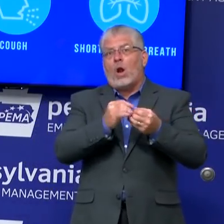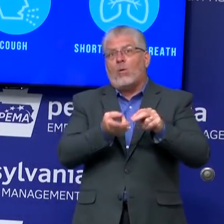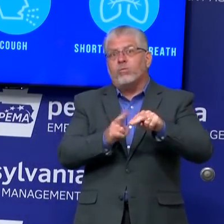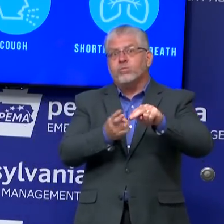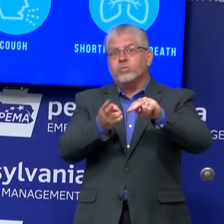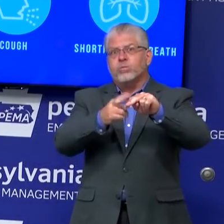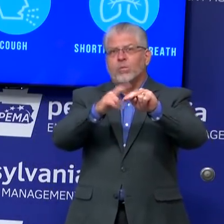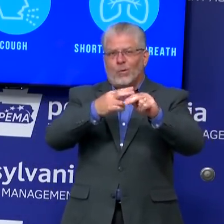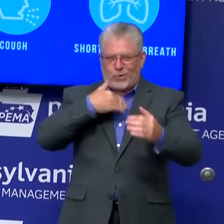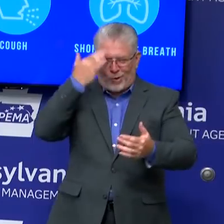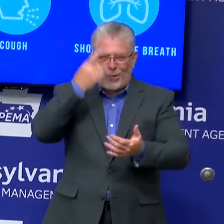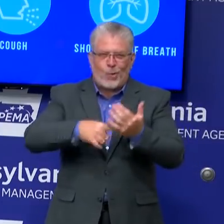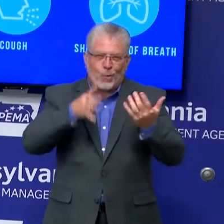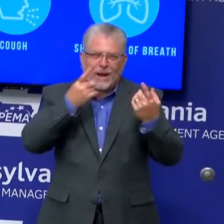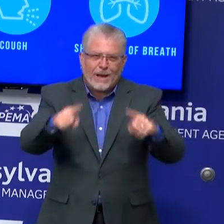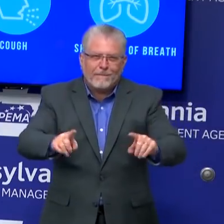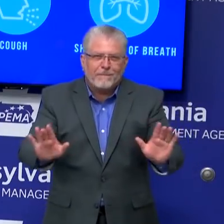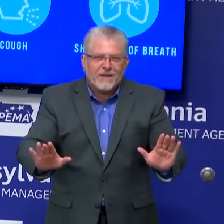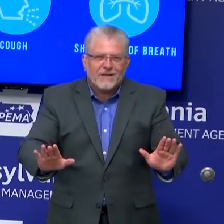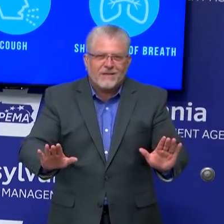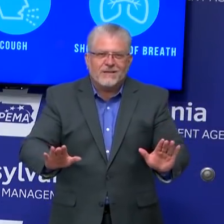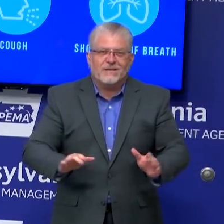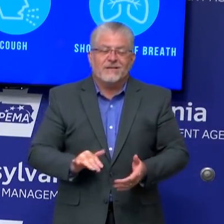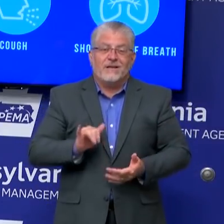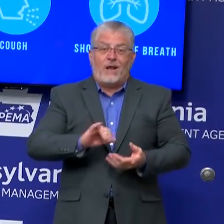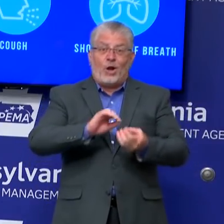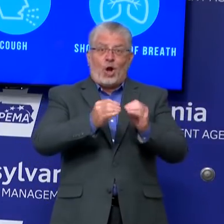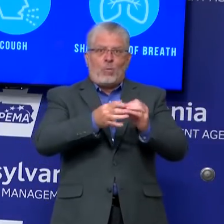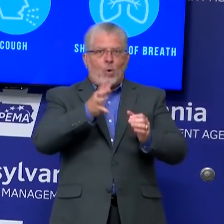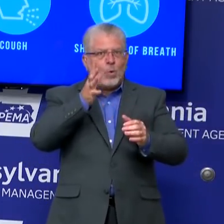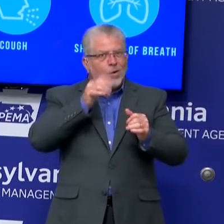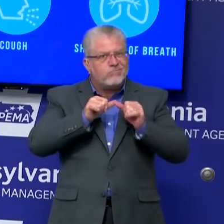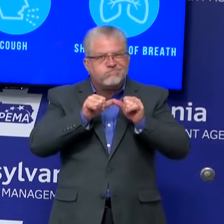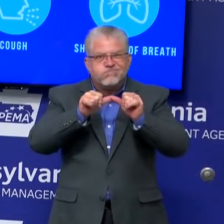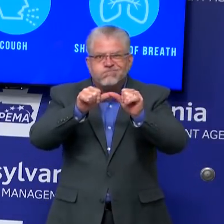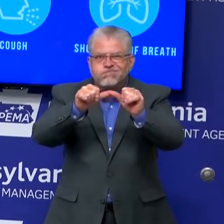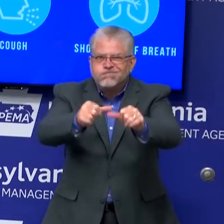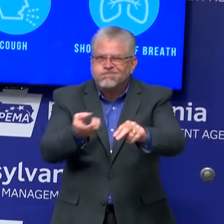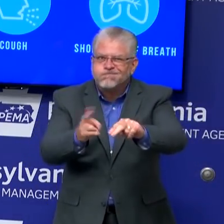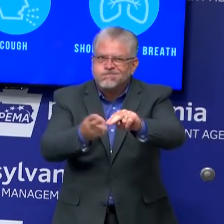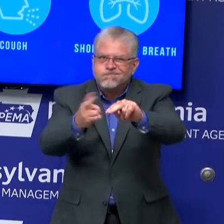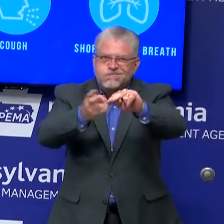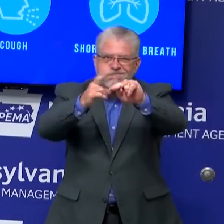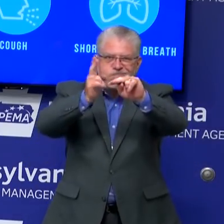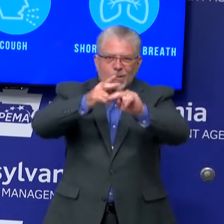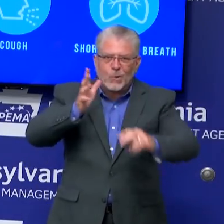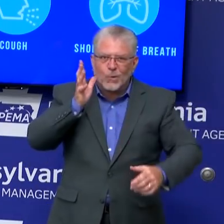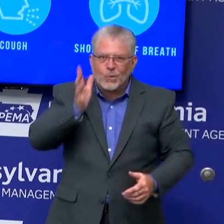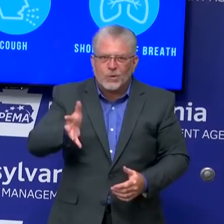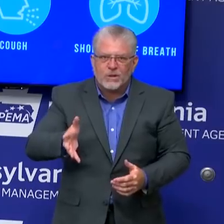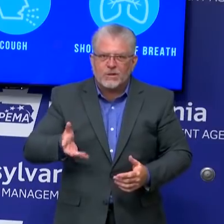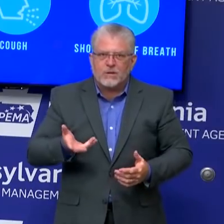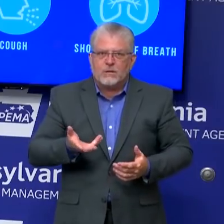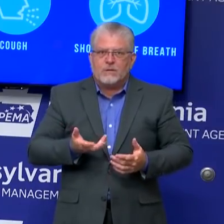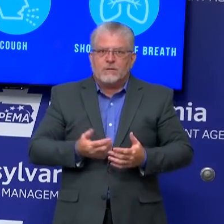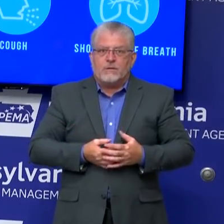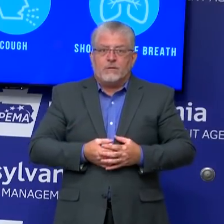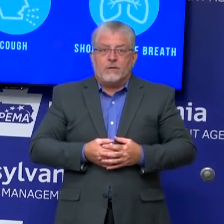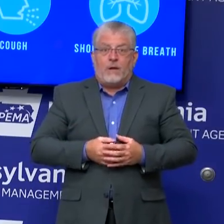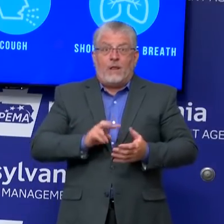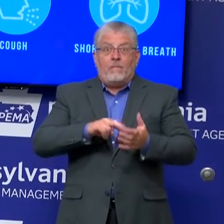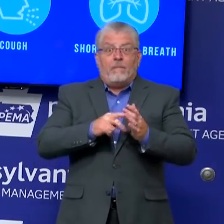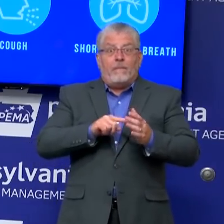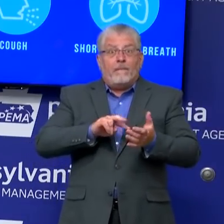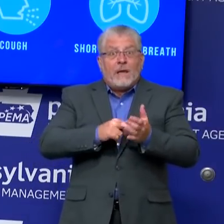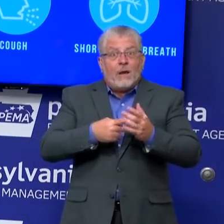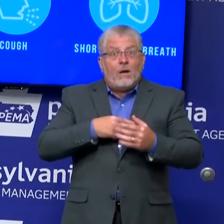action. The numbers would continue to increase, and our entire state would then potentially have to quarantine. And so